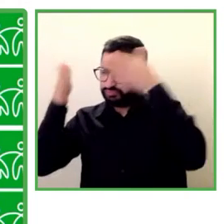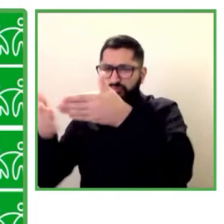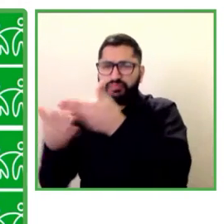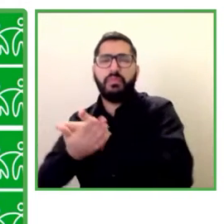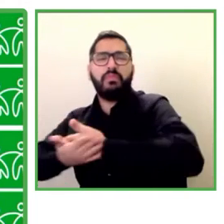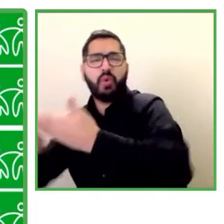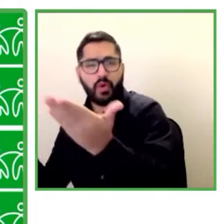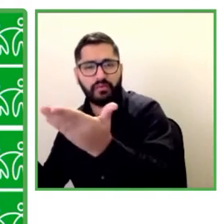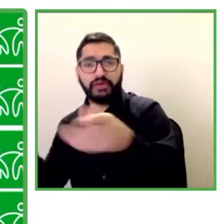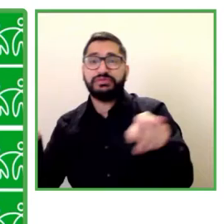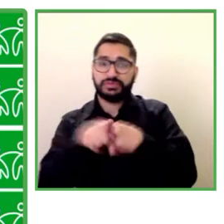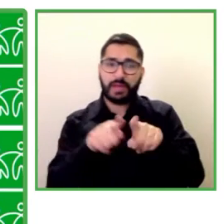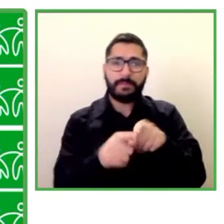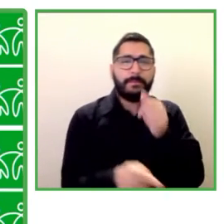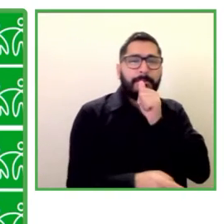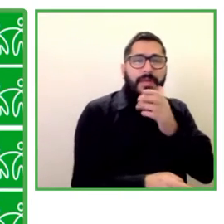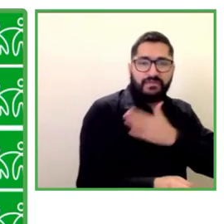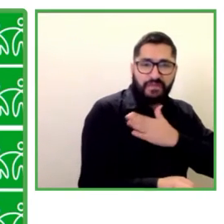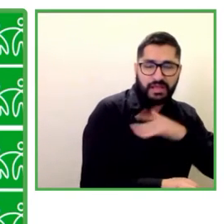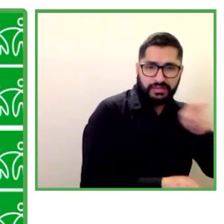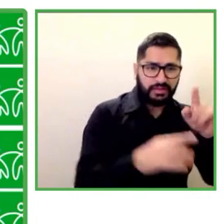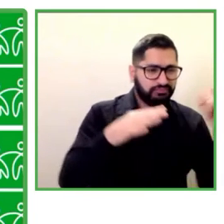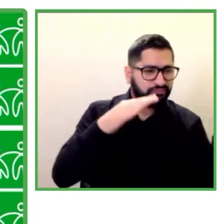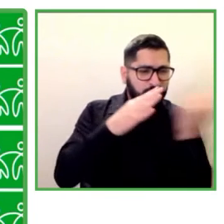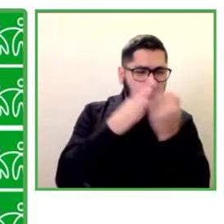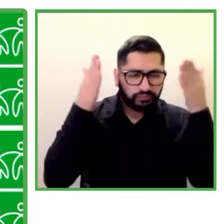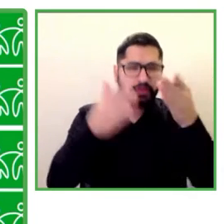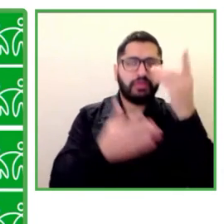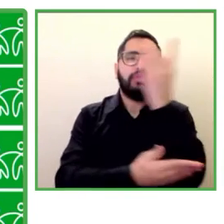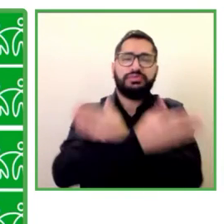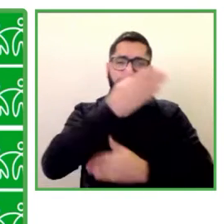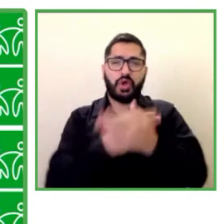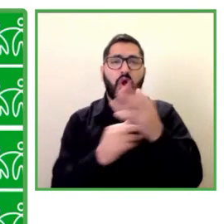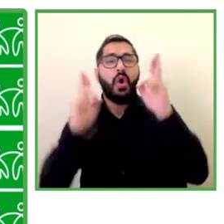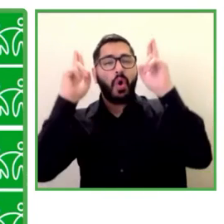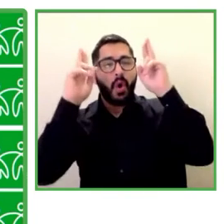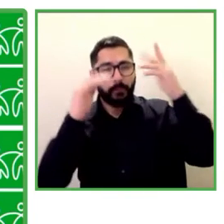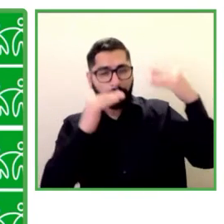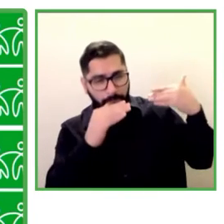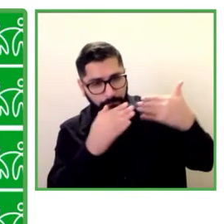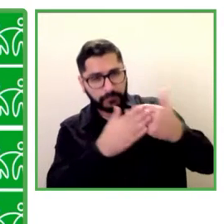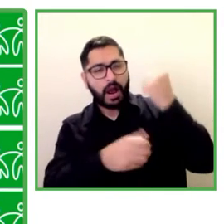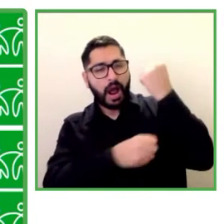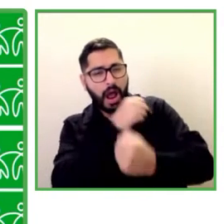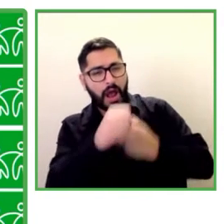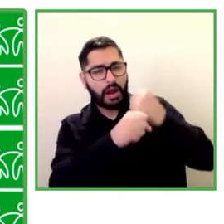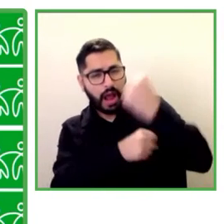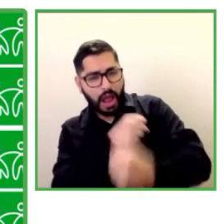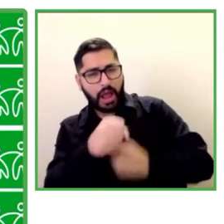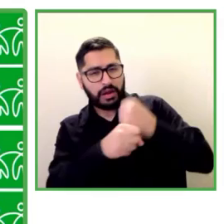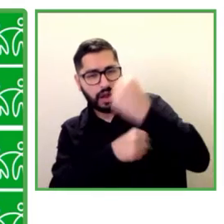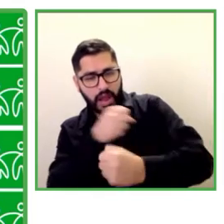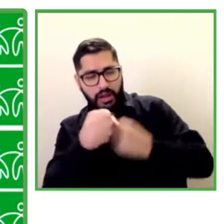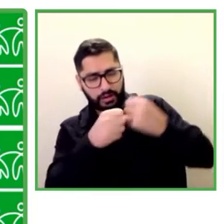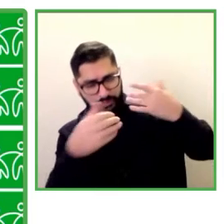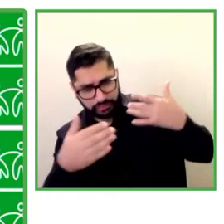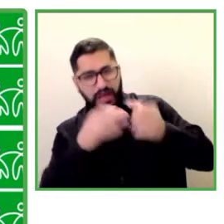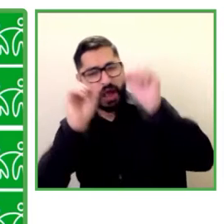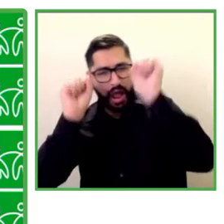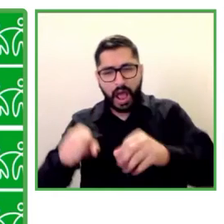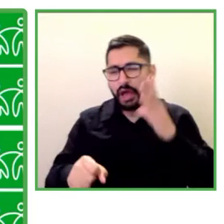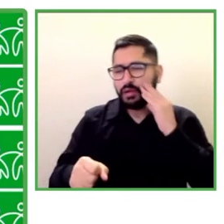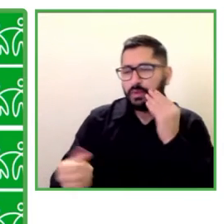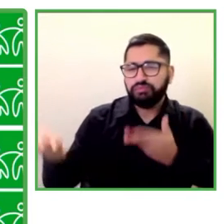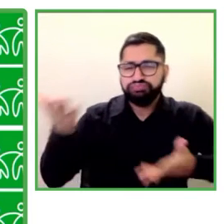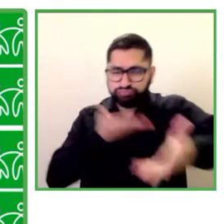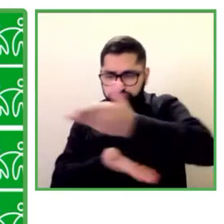the inclusion of people with disabilities, that hopefully year after year we can share that meter and know